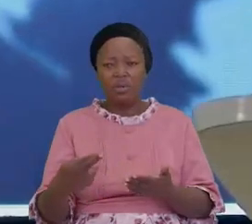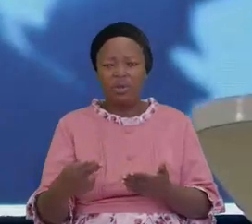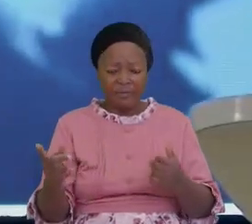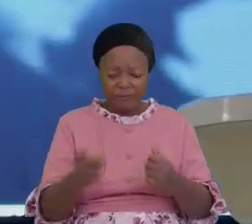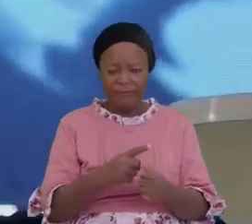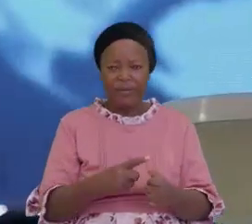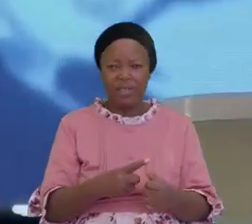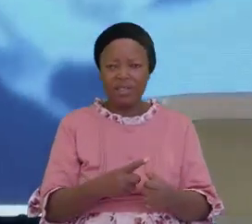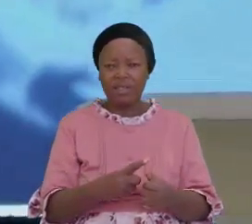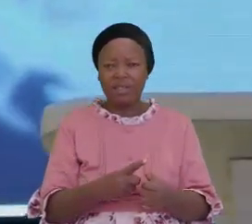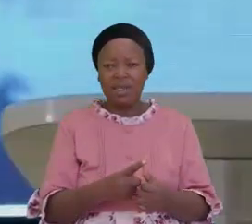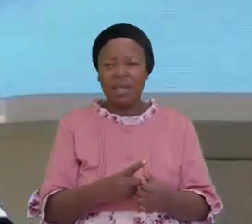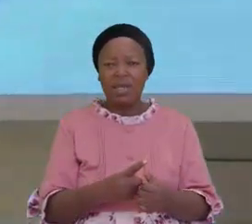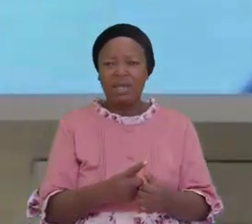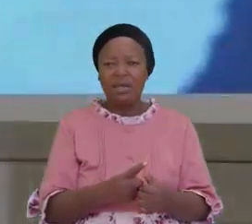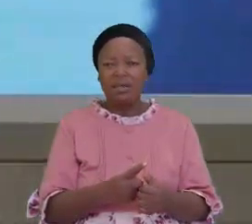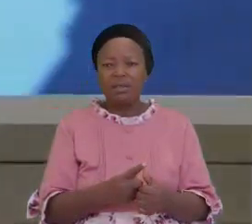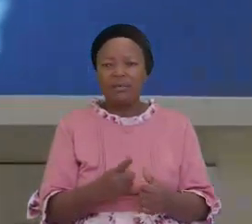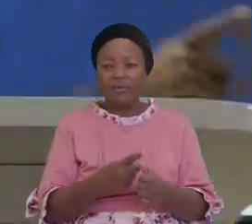degree.